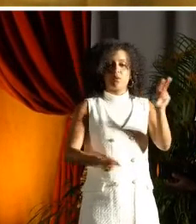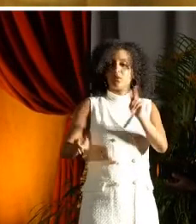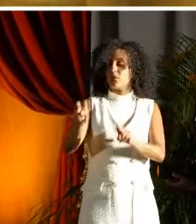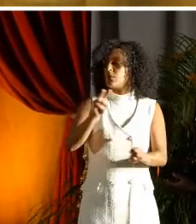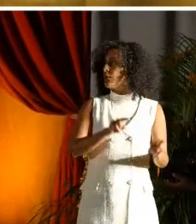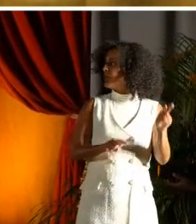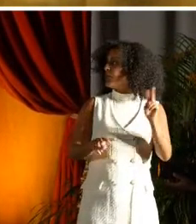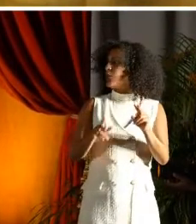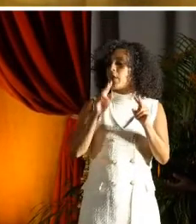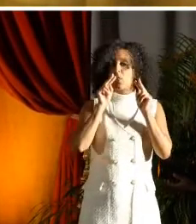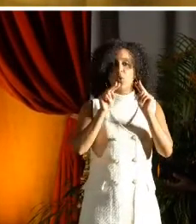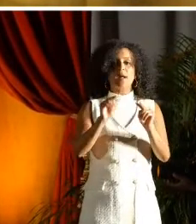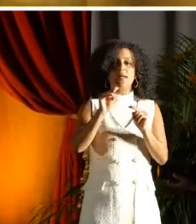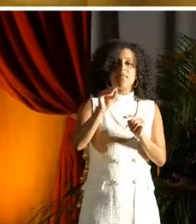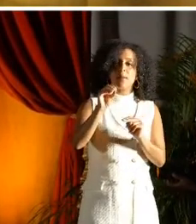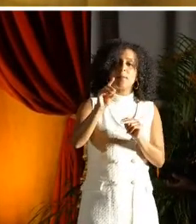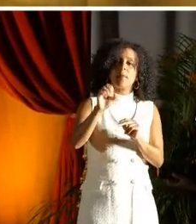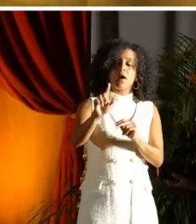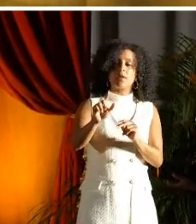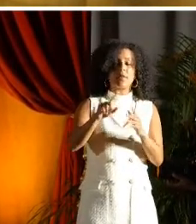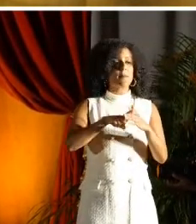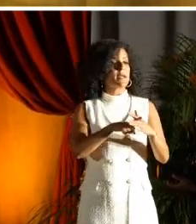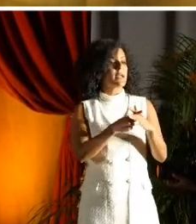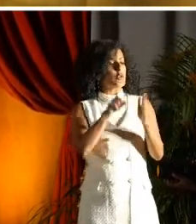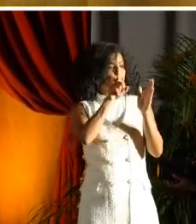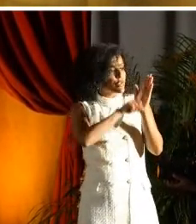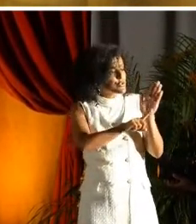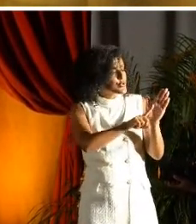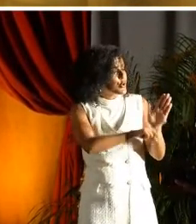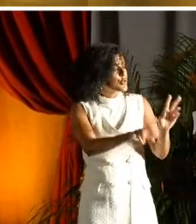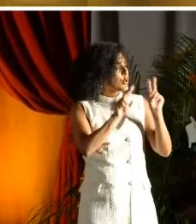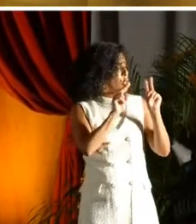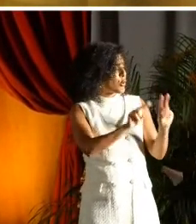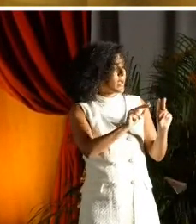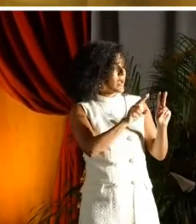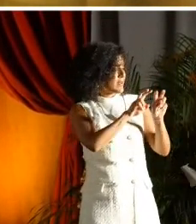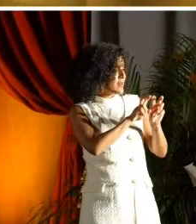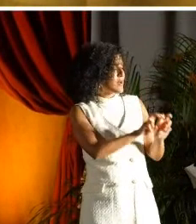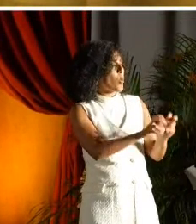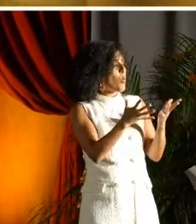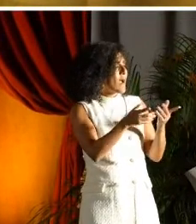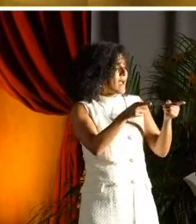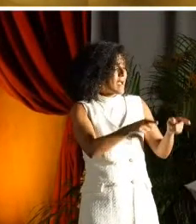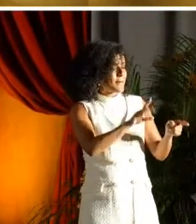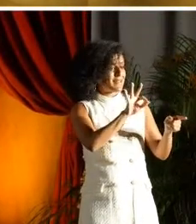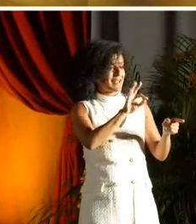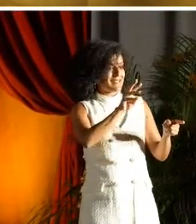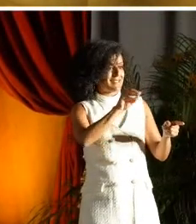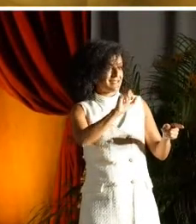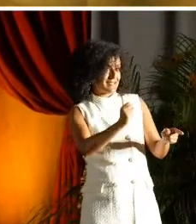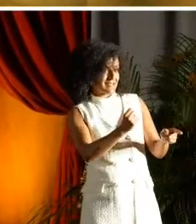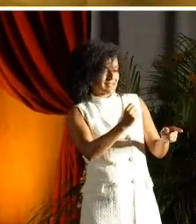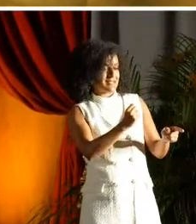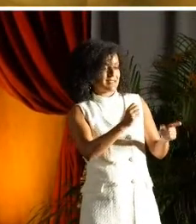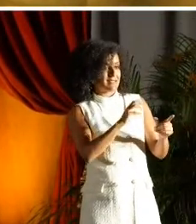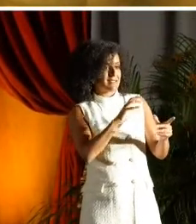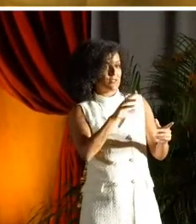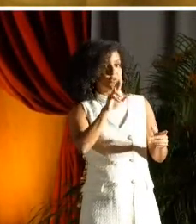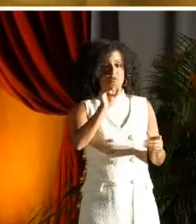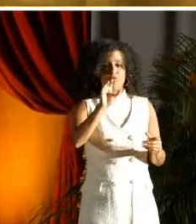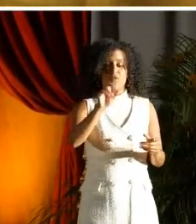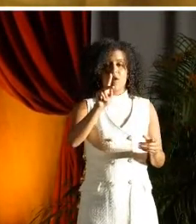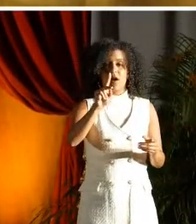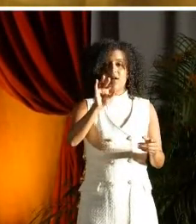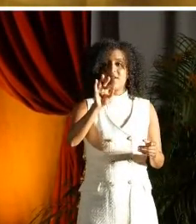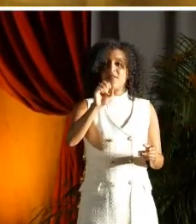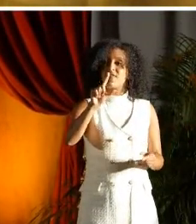model. And they begin to research and look at what happened in the 60s. And Rockefeller